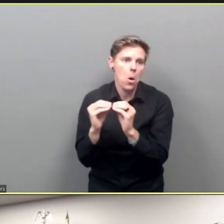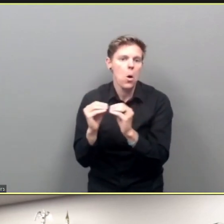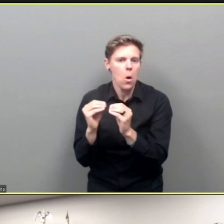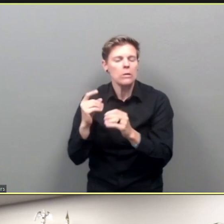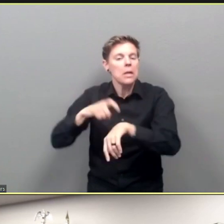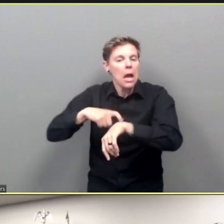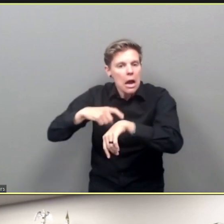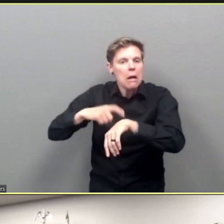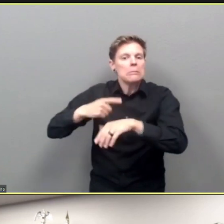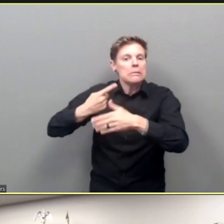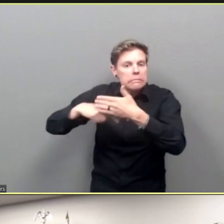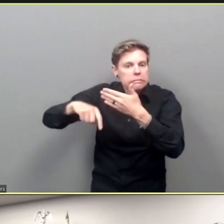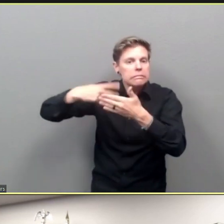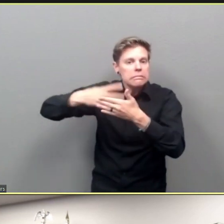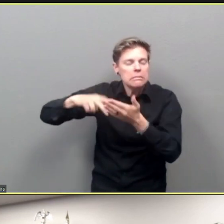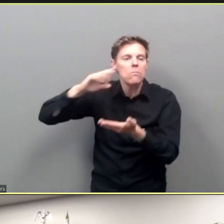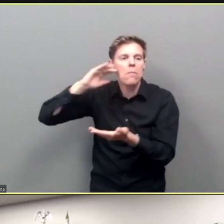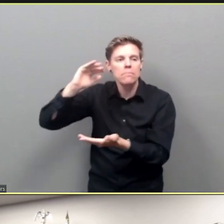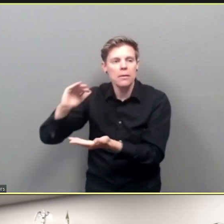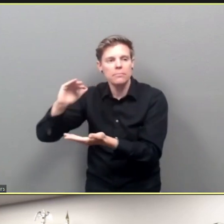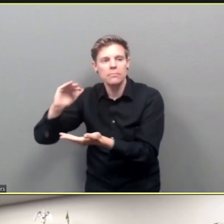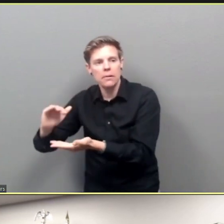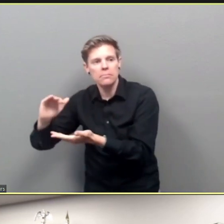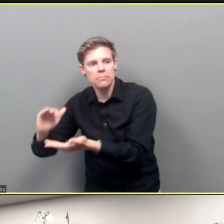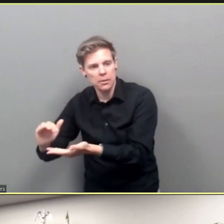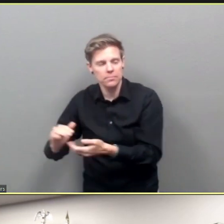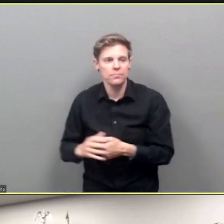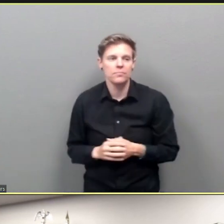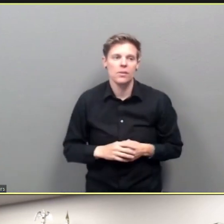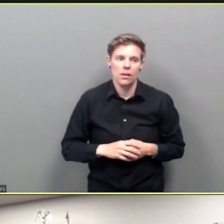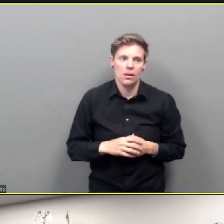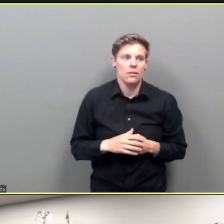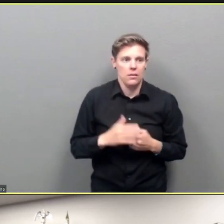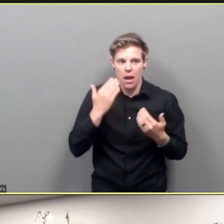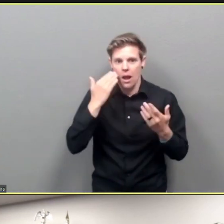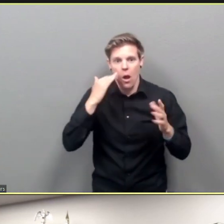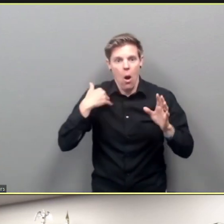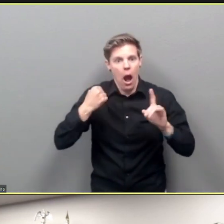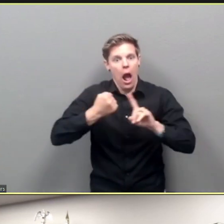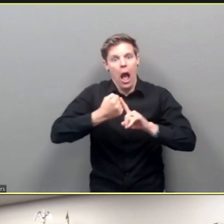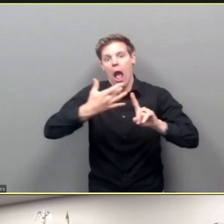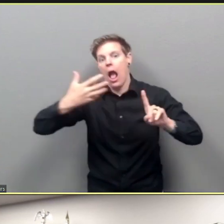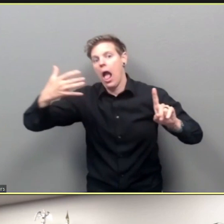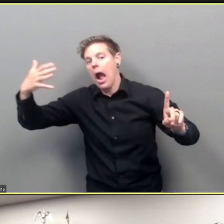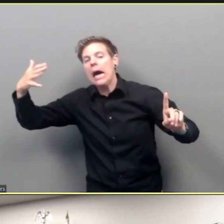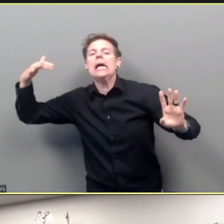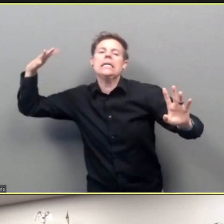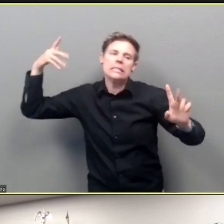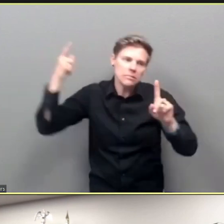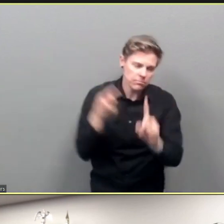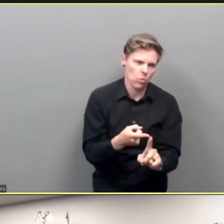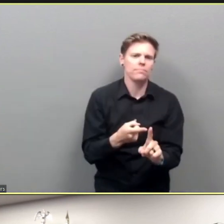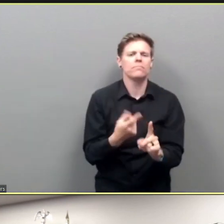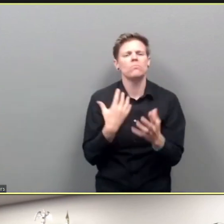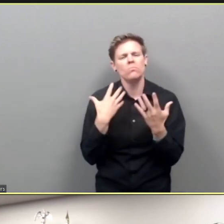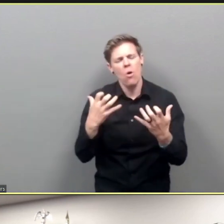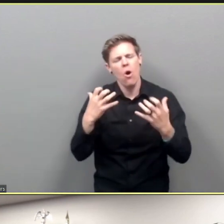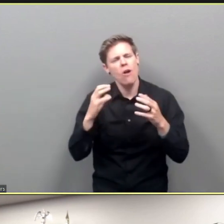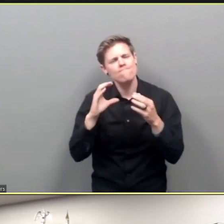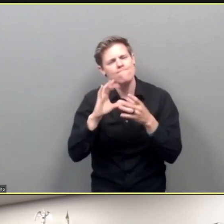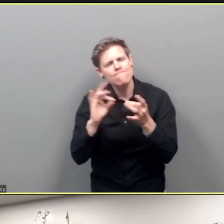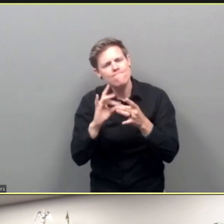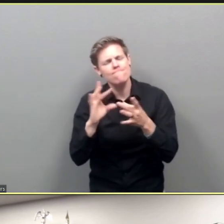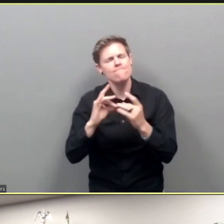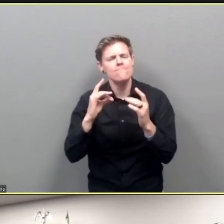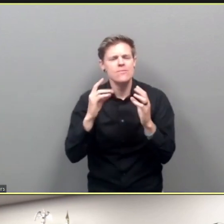quick dissertation. I don't know if that was more information than you're looking for or less, but I would be happy to take a follow-up question next time around